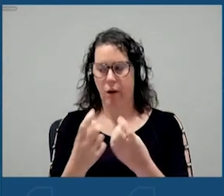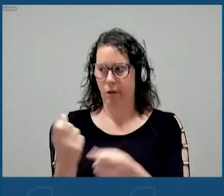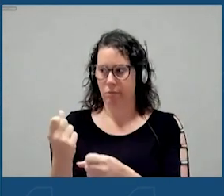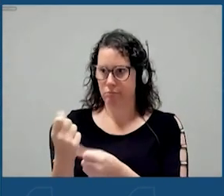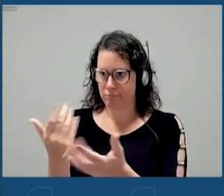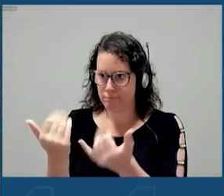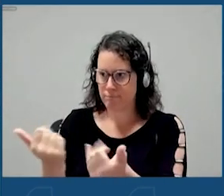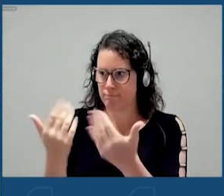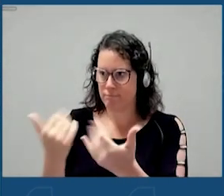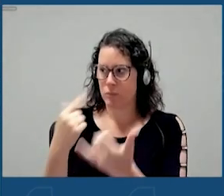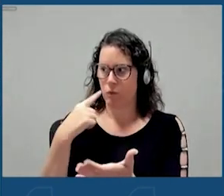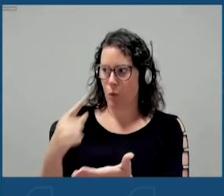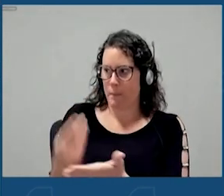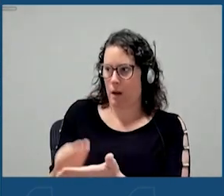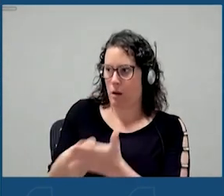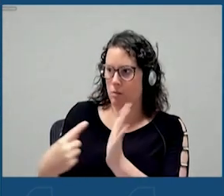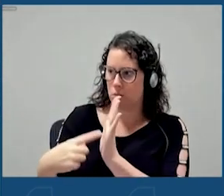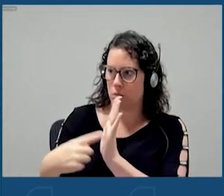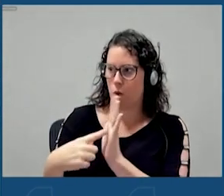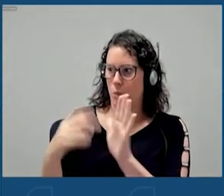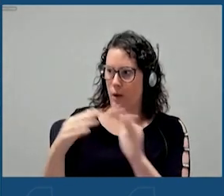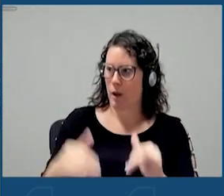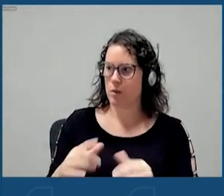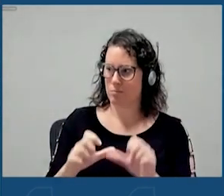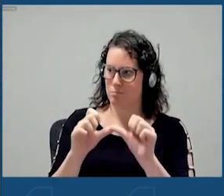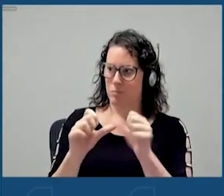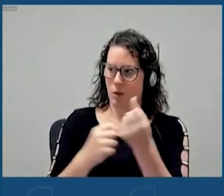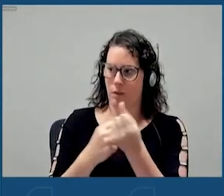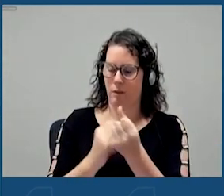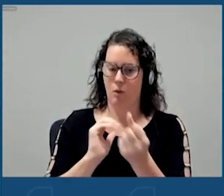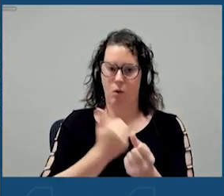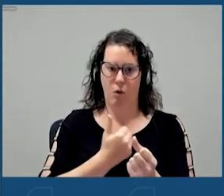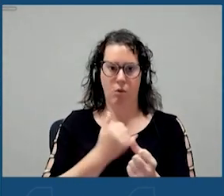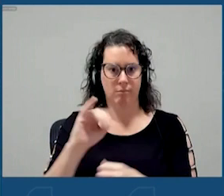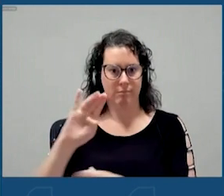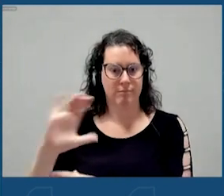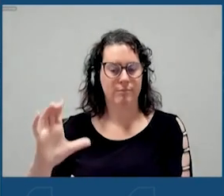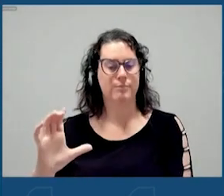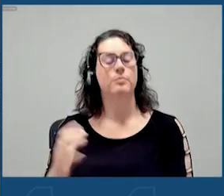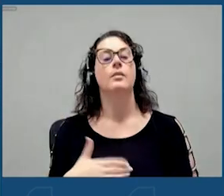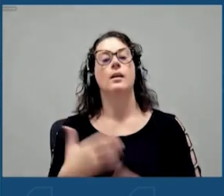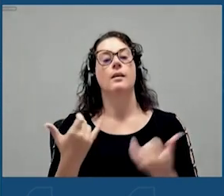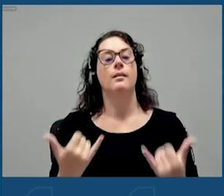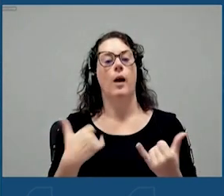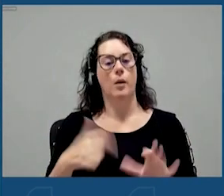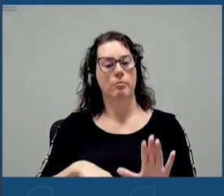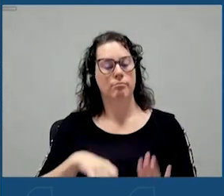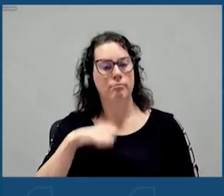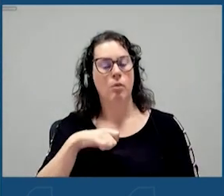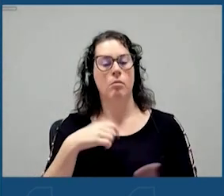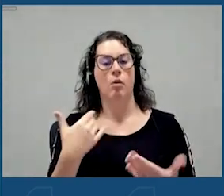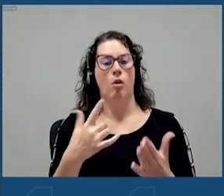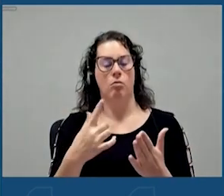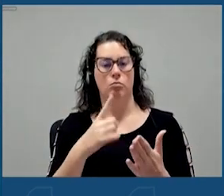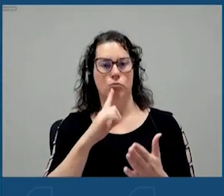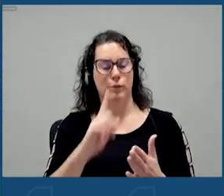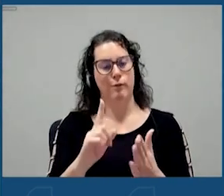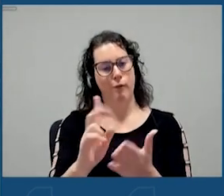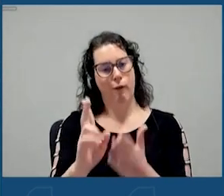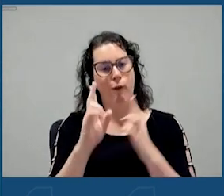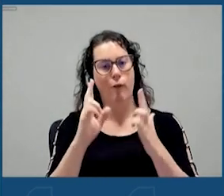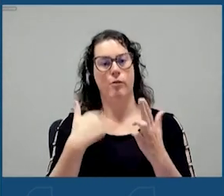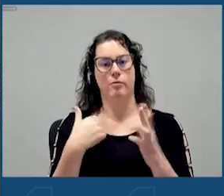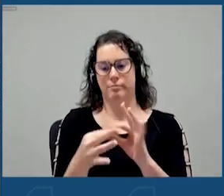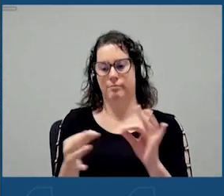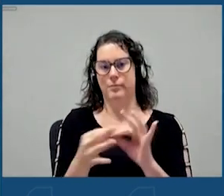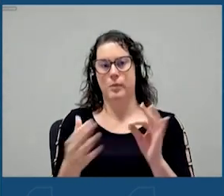and continue to advocate for People, Inc. And now I have the great privilege to say a few words about Western New York's very own